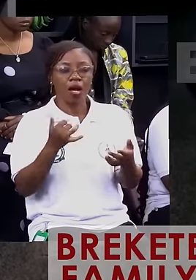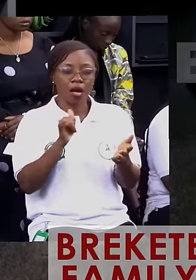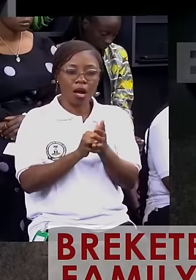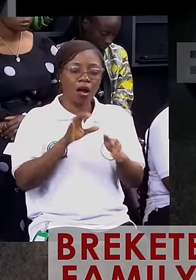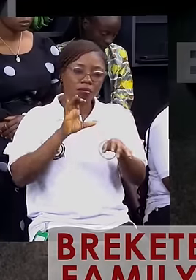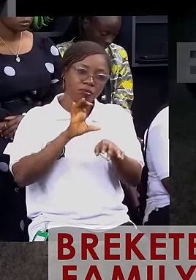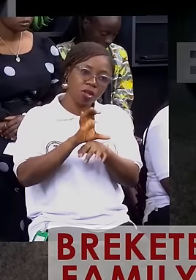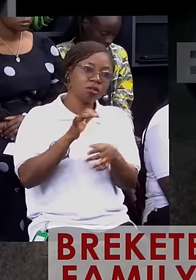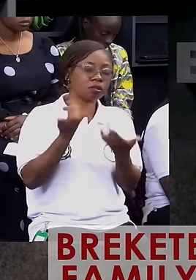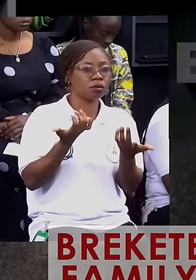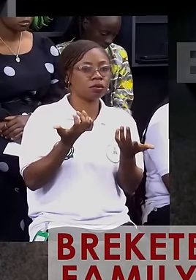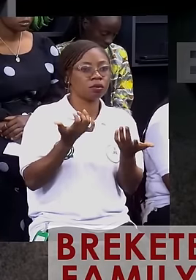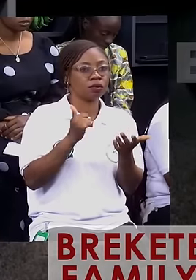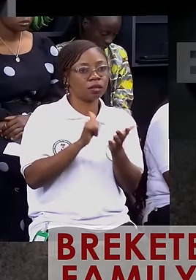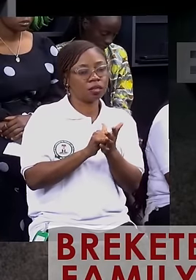But